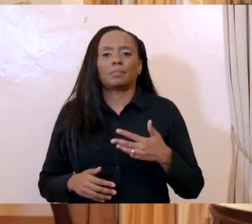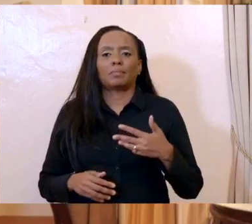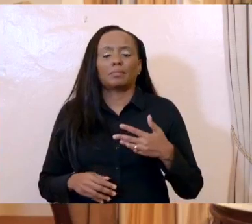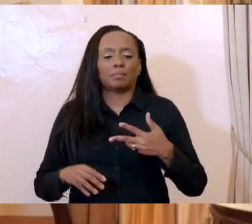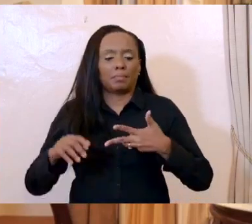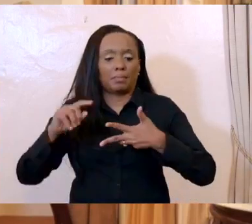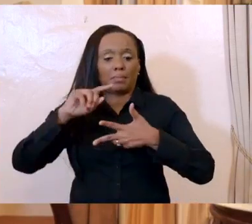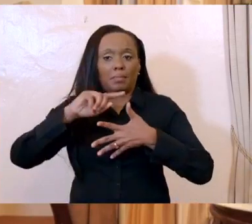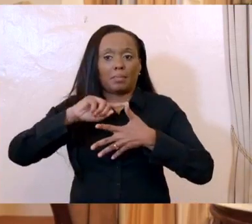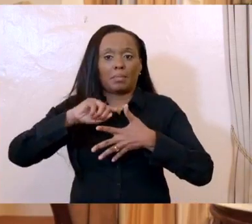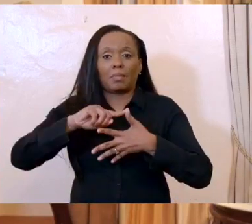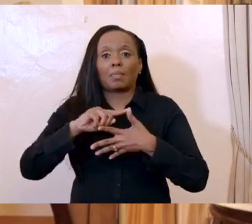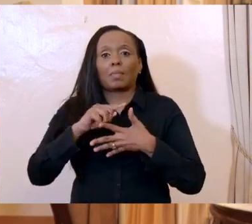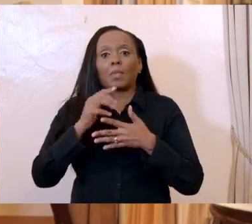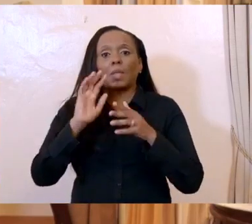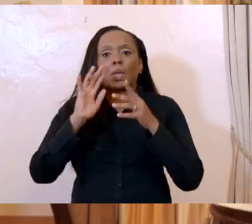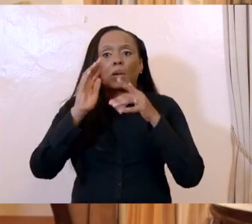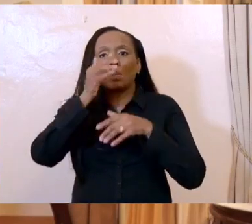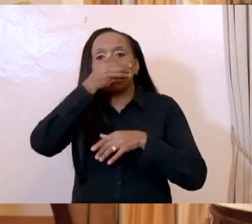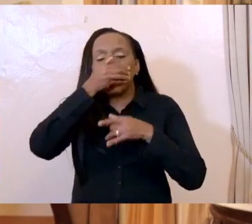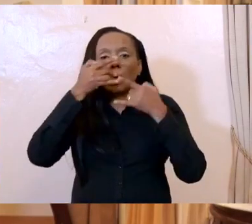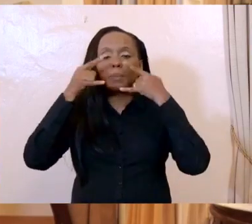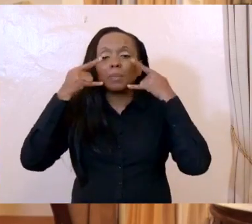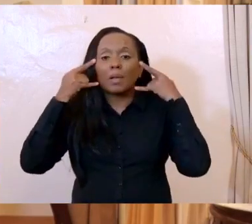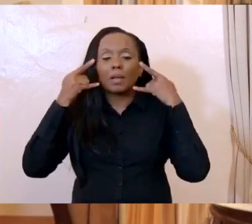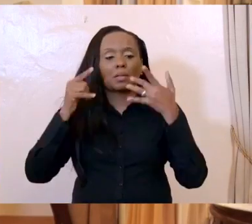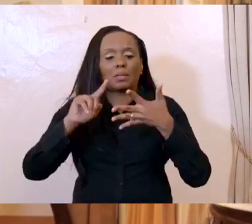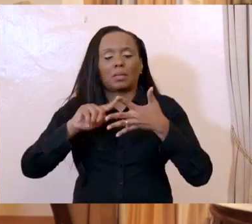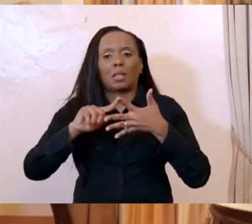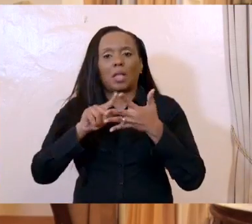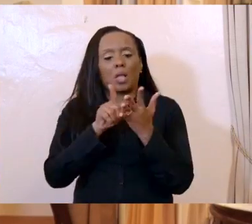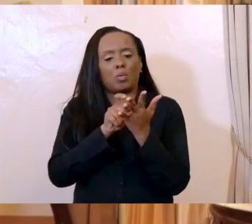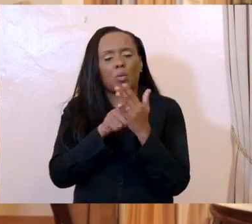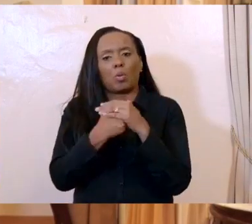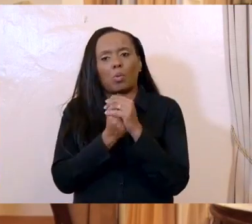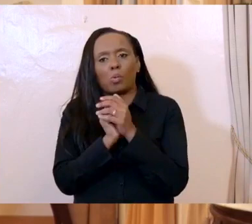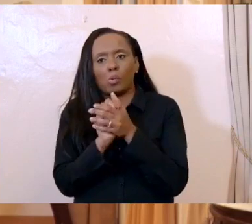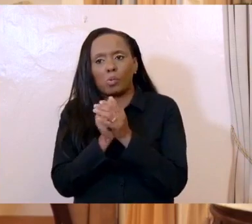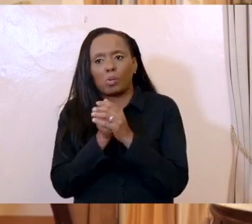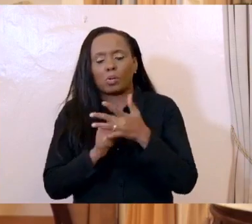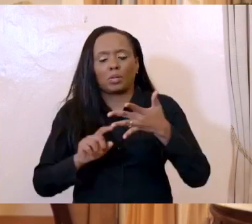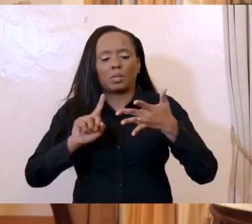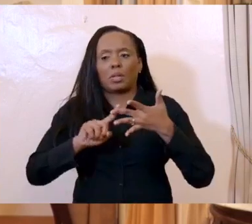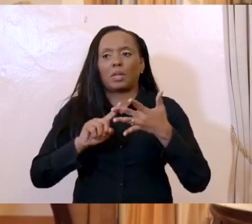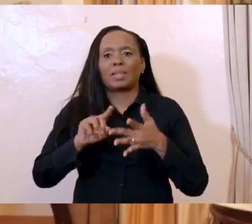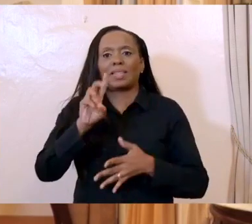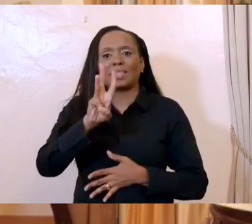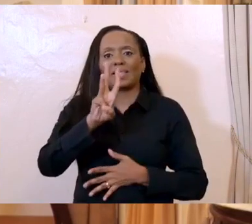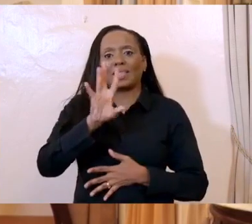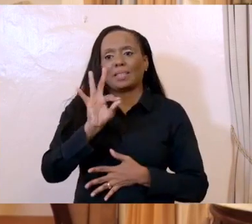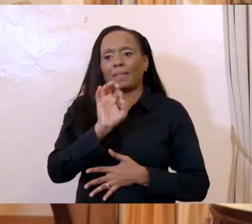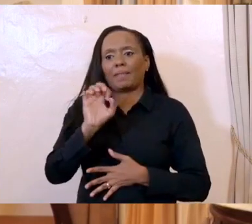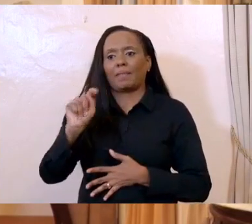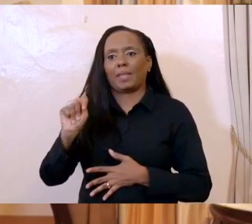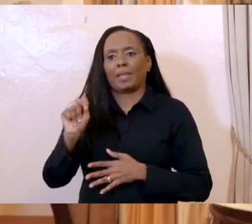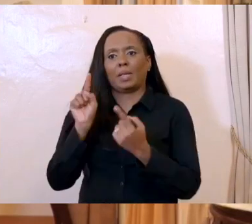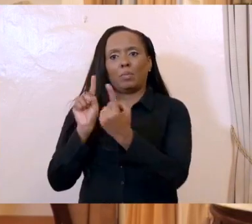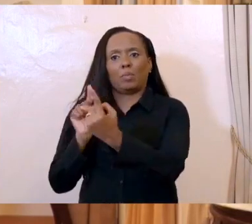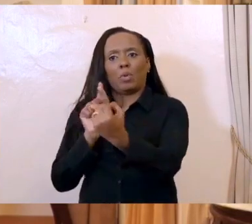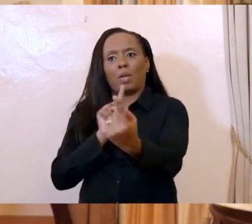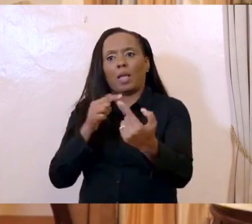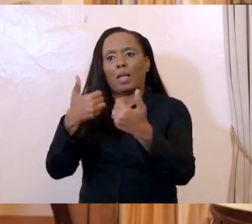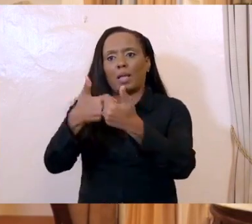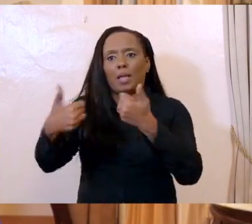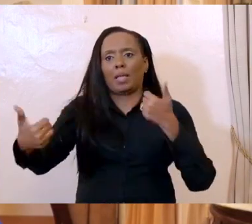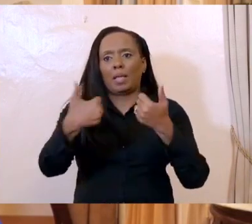masks, sanitize or wash our hands frequently, and stand 6 feet away from persons